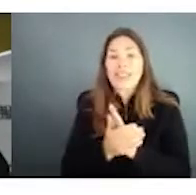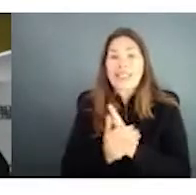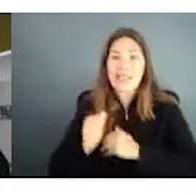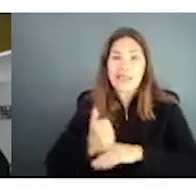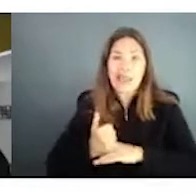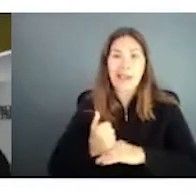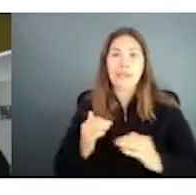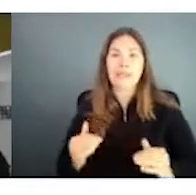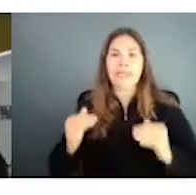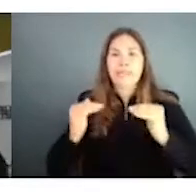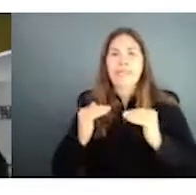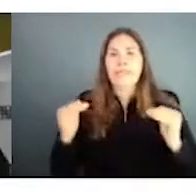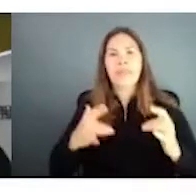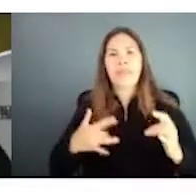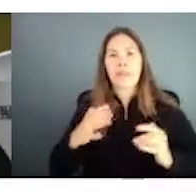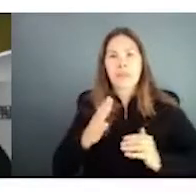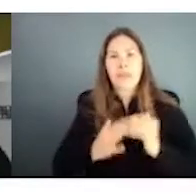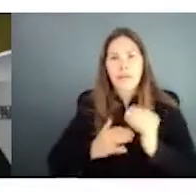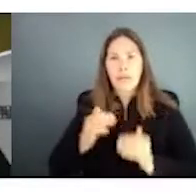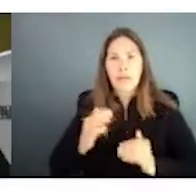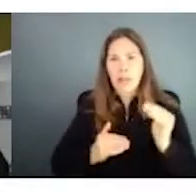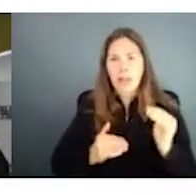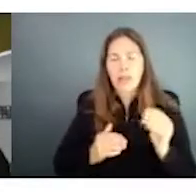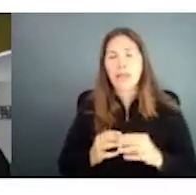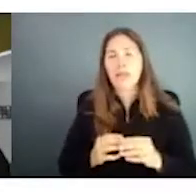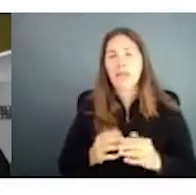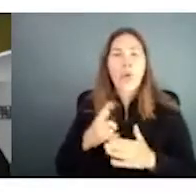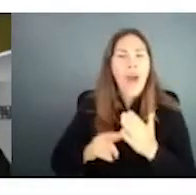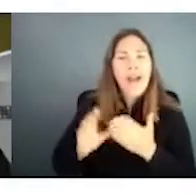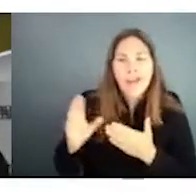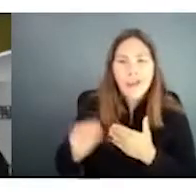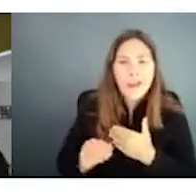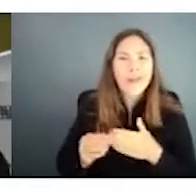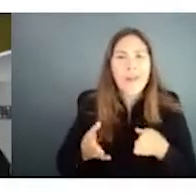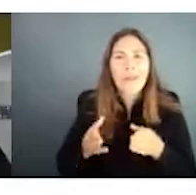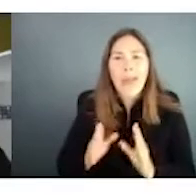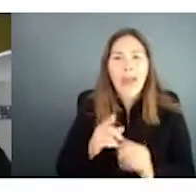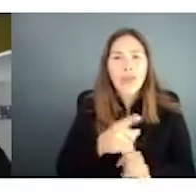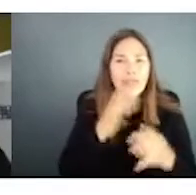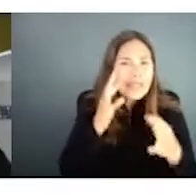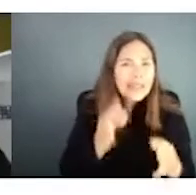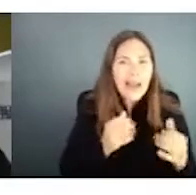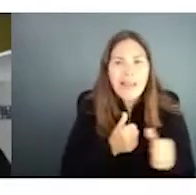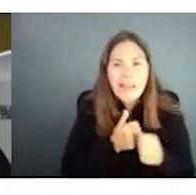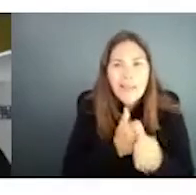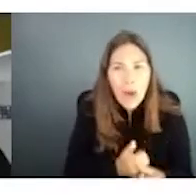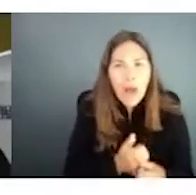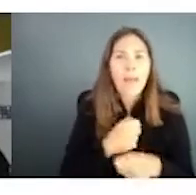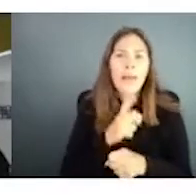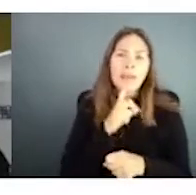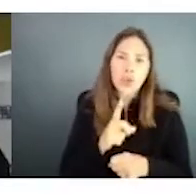feel comfortable. What curriculum path are you going to follow? Making sure that we're dealing